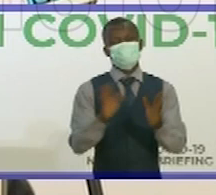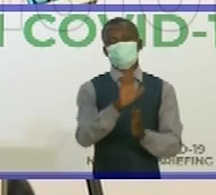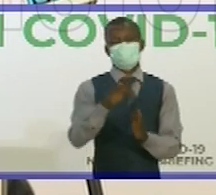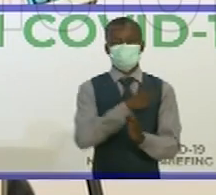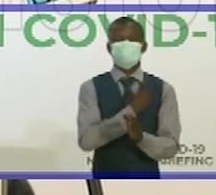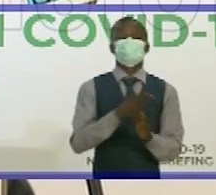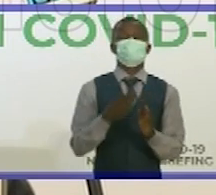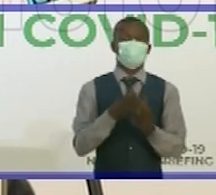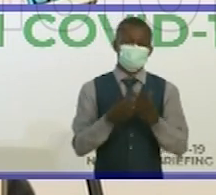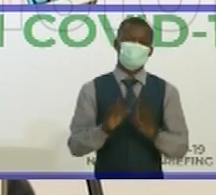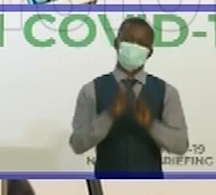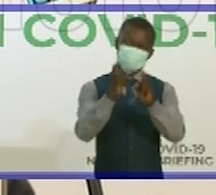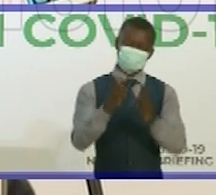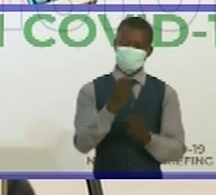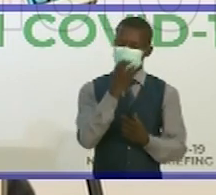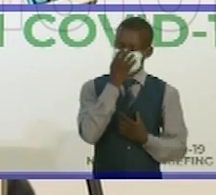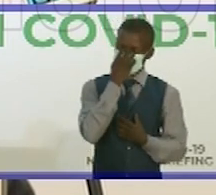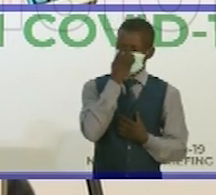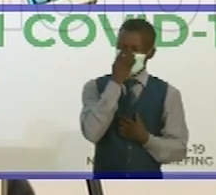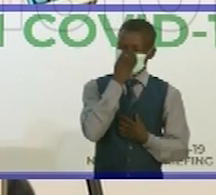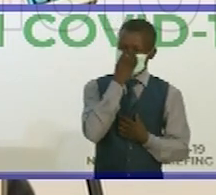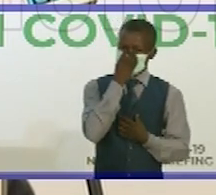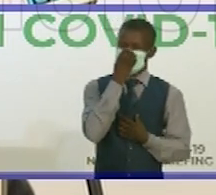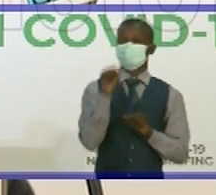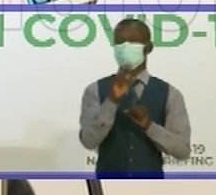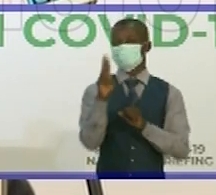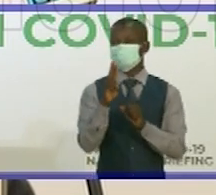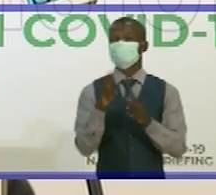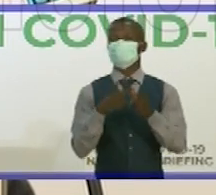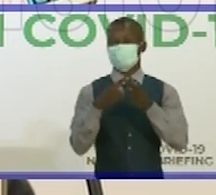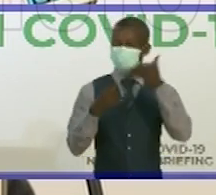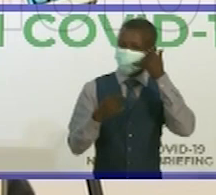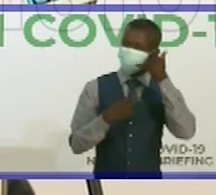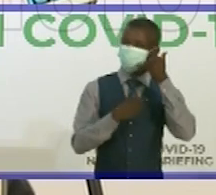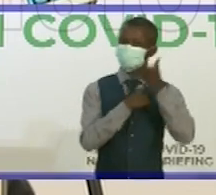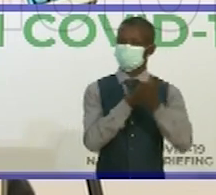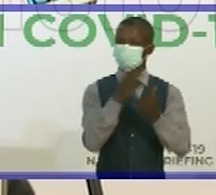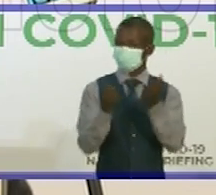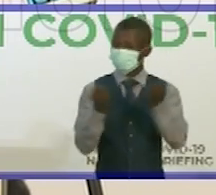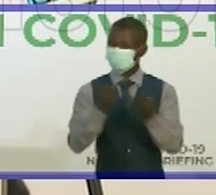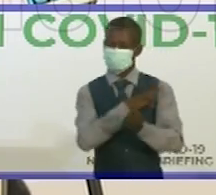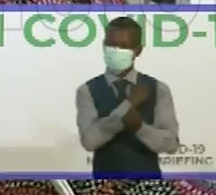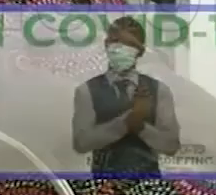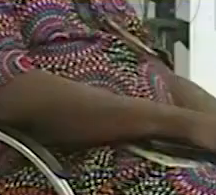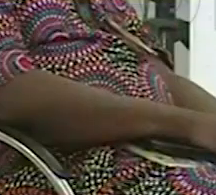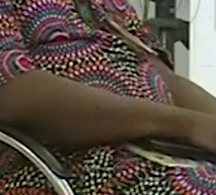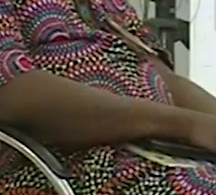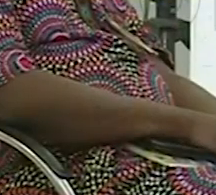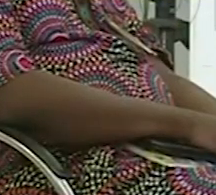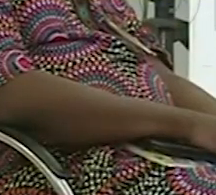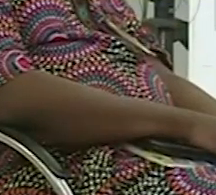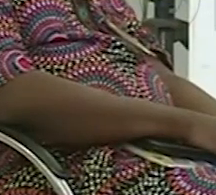oxygen and then call for the ambulance. All clinics should know the ambulance number by now.